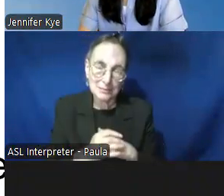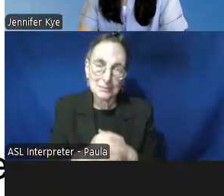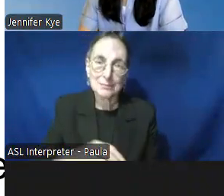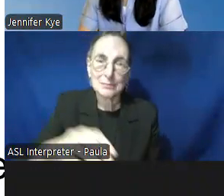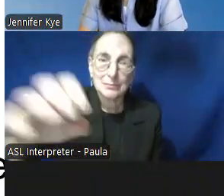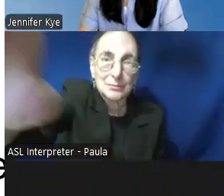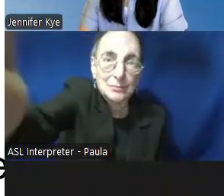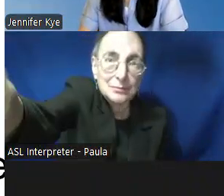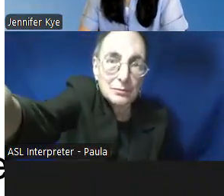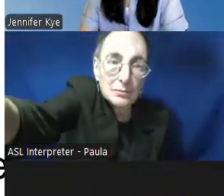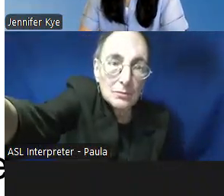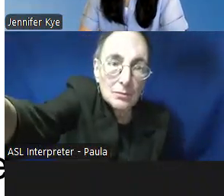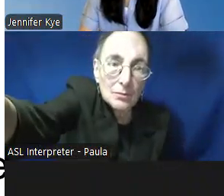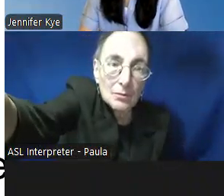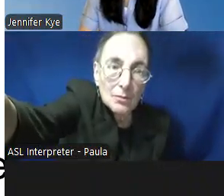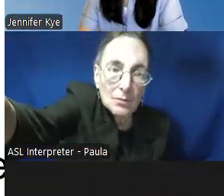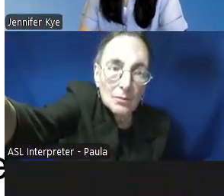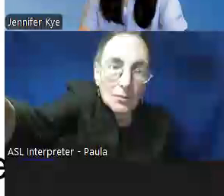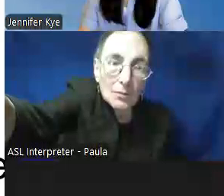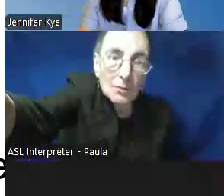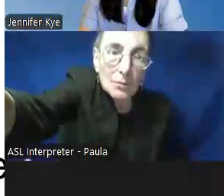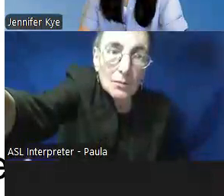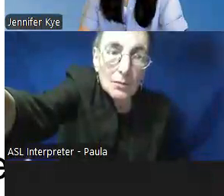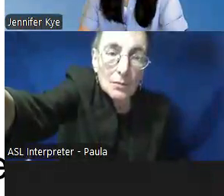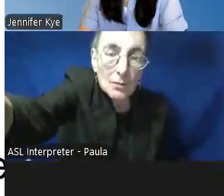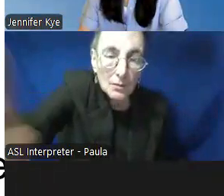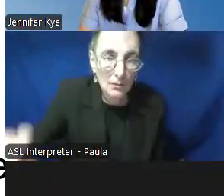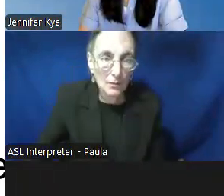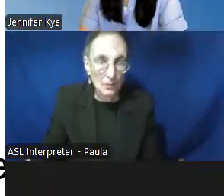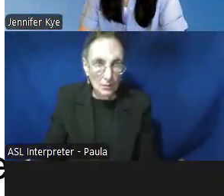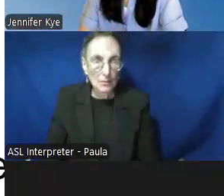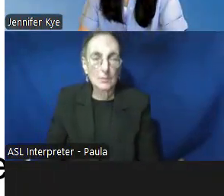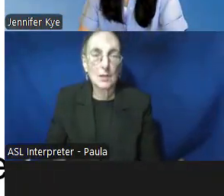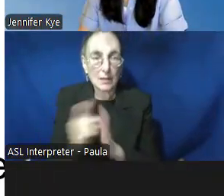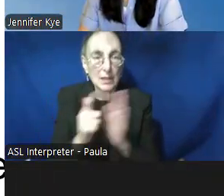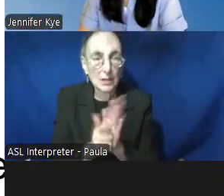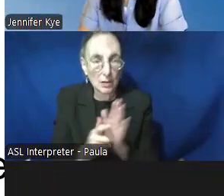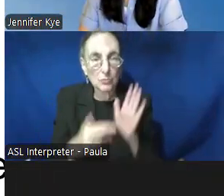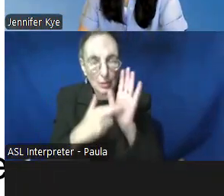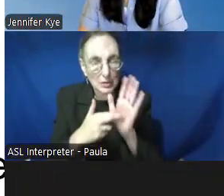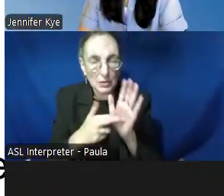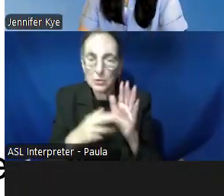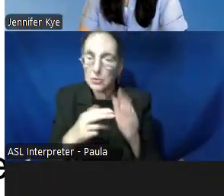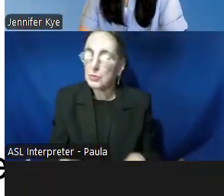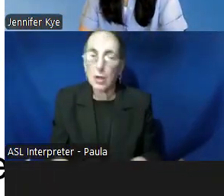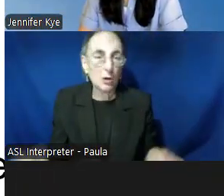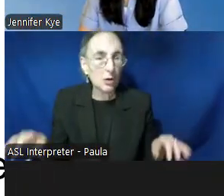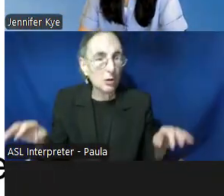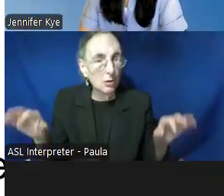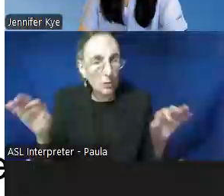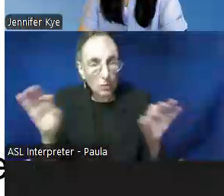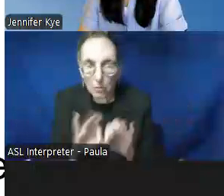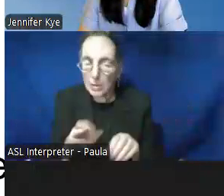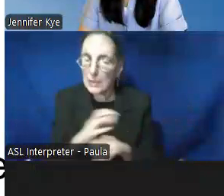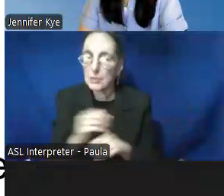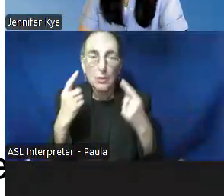So because legal representation is so effective, that has led to a growing right to counsel movement for